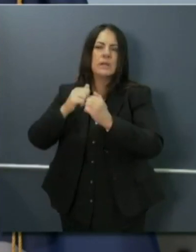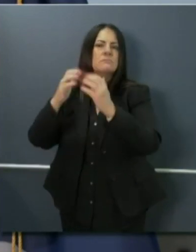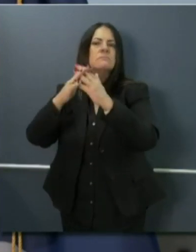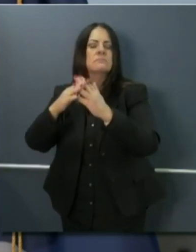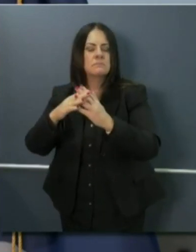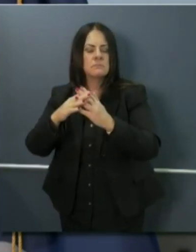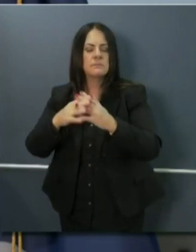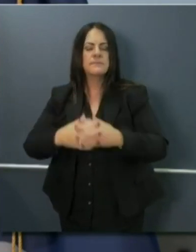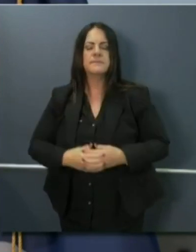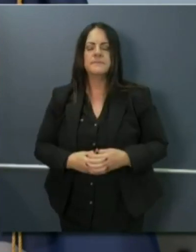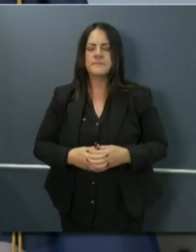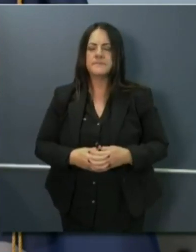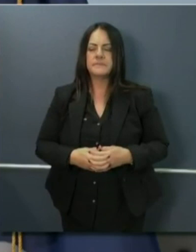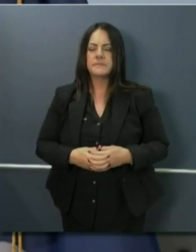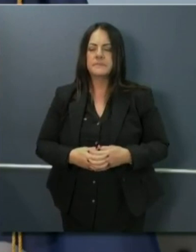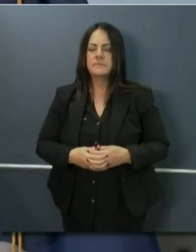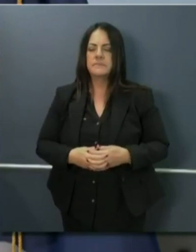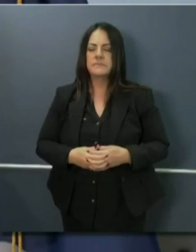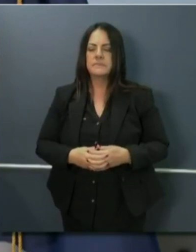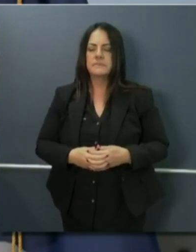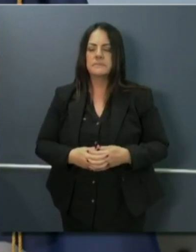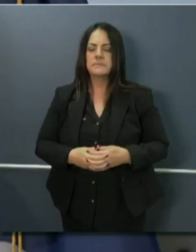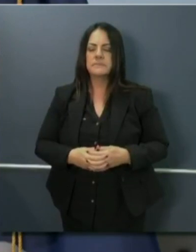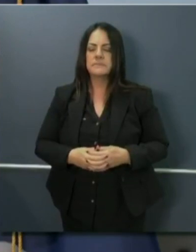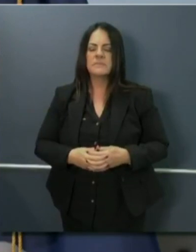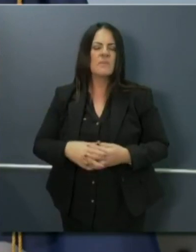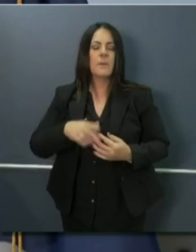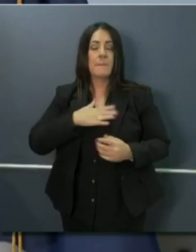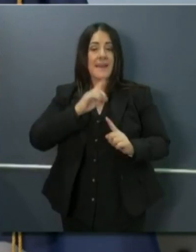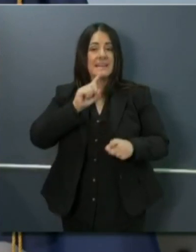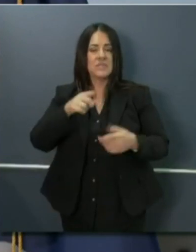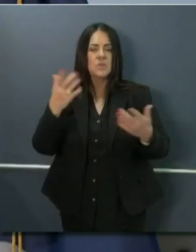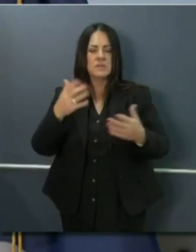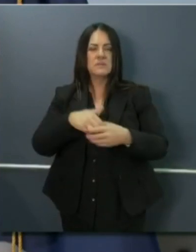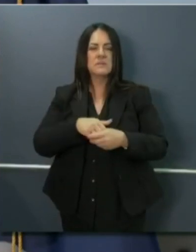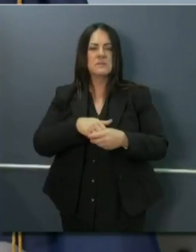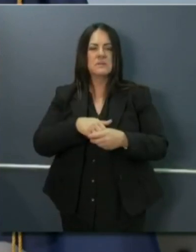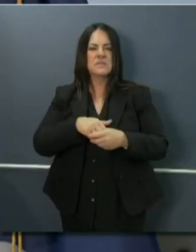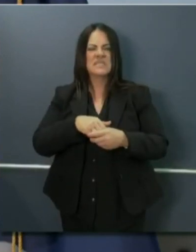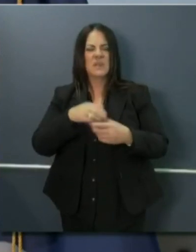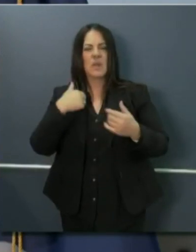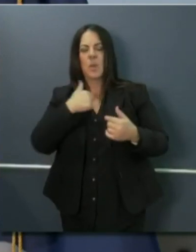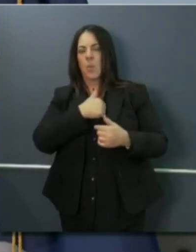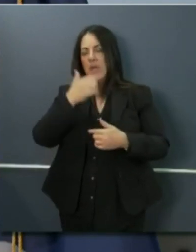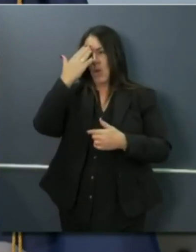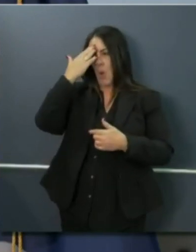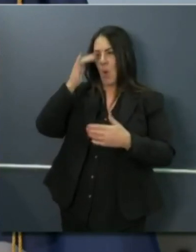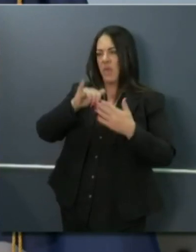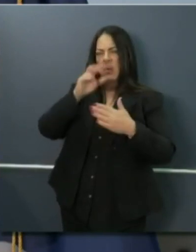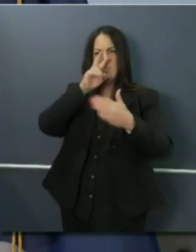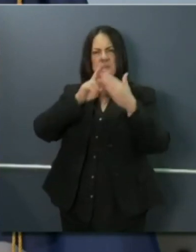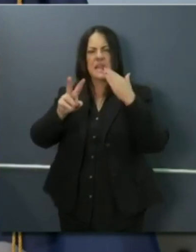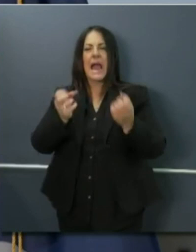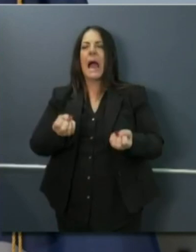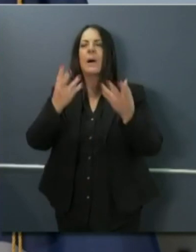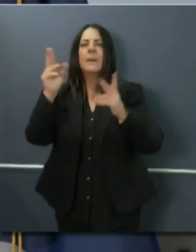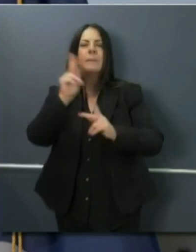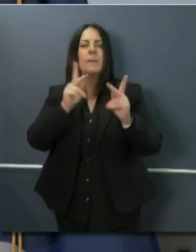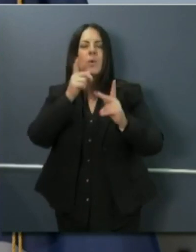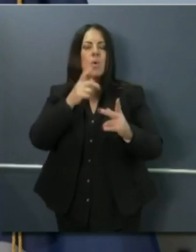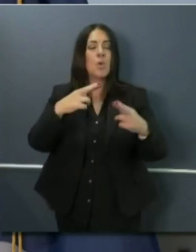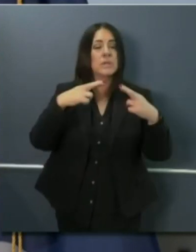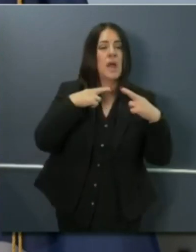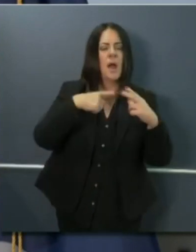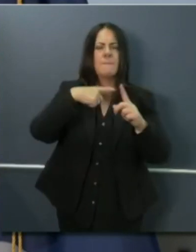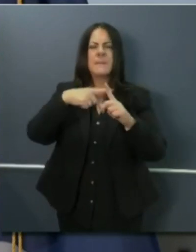universe of individuals that are retired or in active licenses that we project are out there.